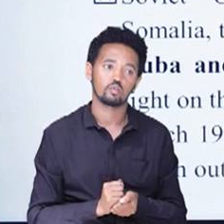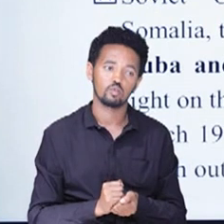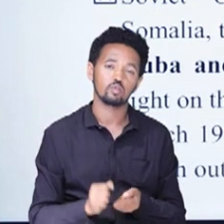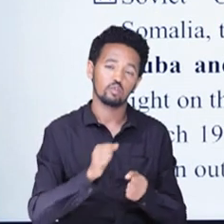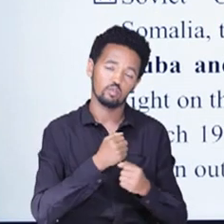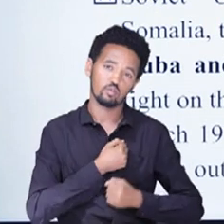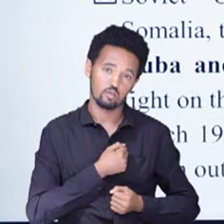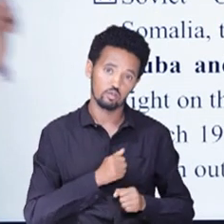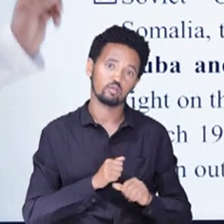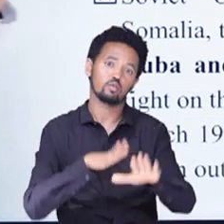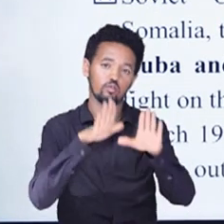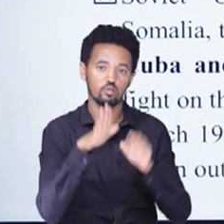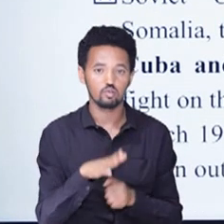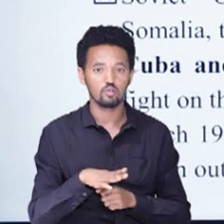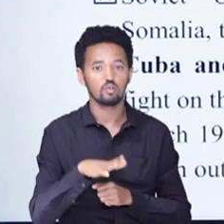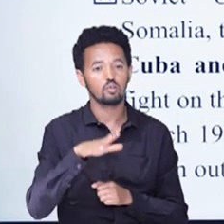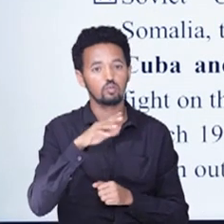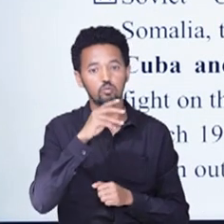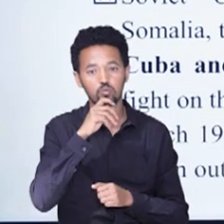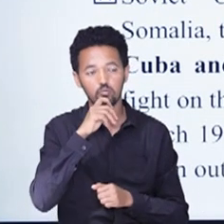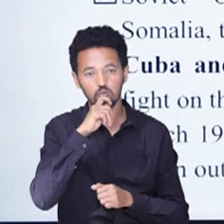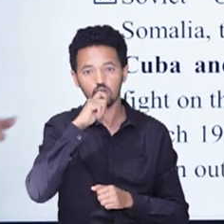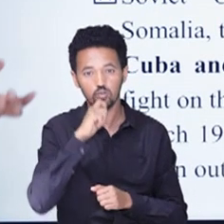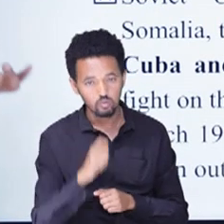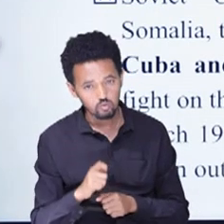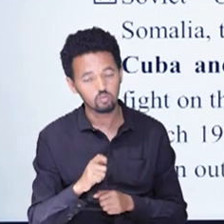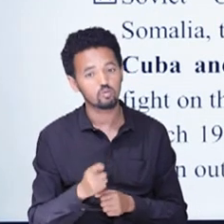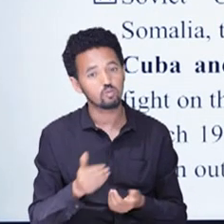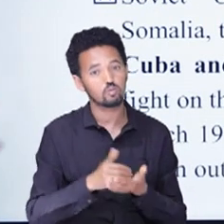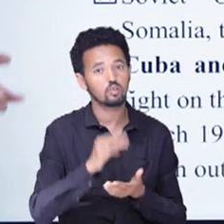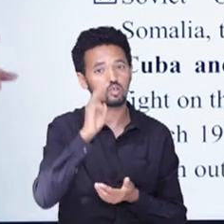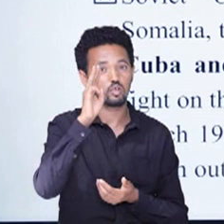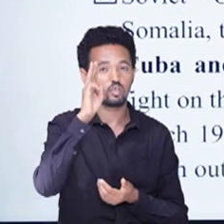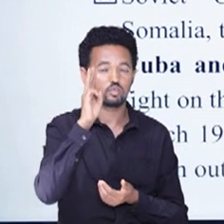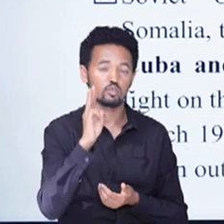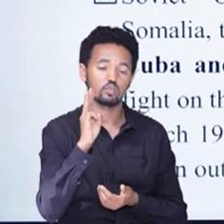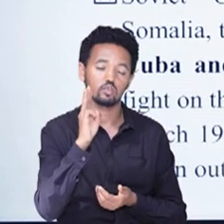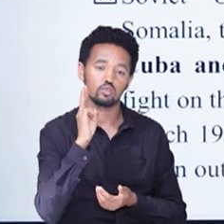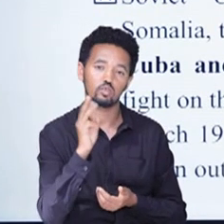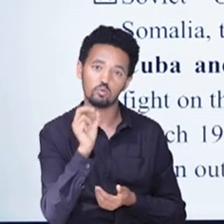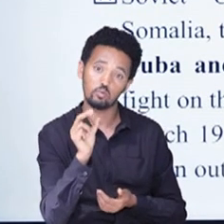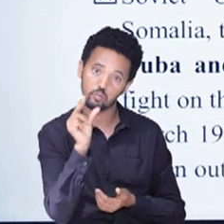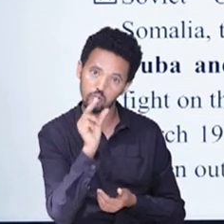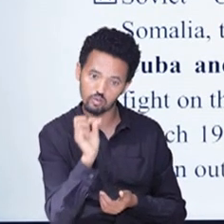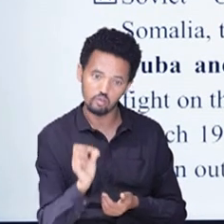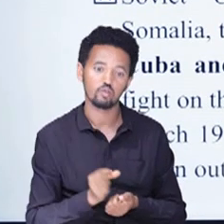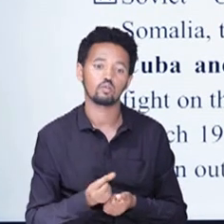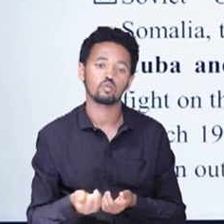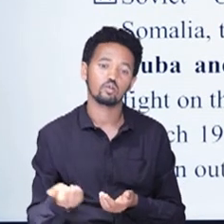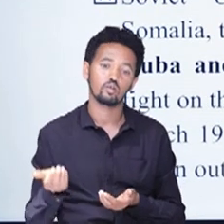army. Mengistu hurried to make a new relation with Soviet Union, because Soviet Union formerly the supporter